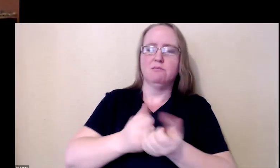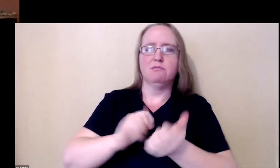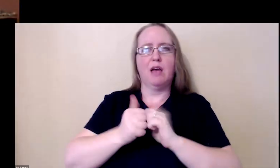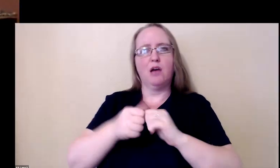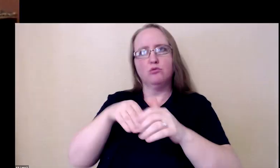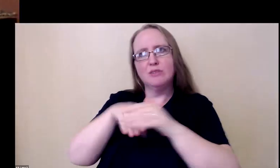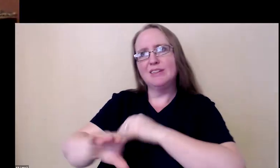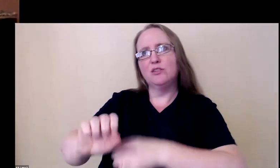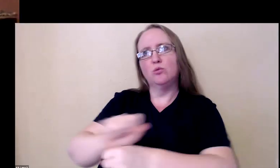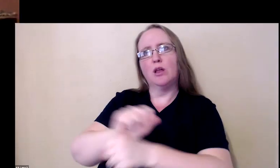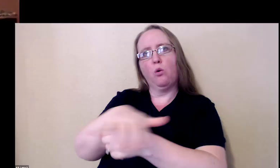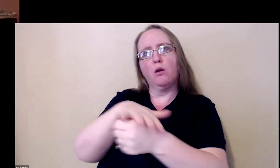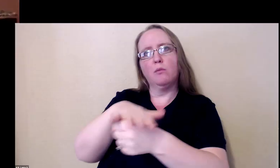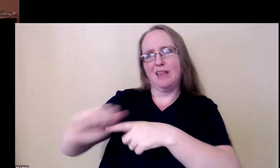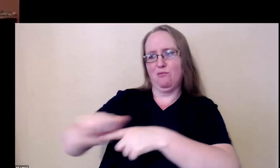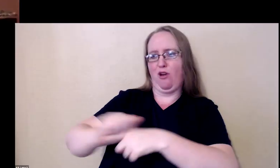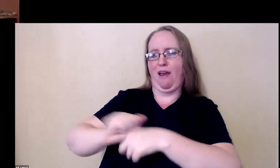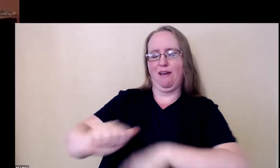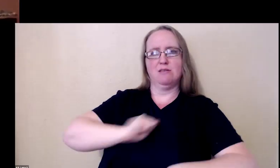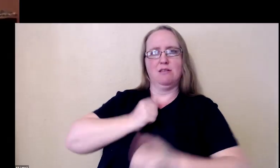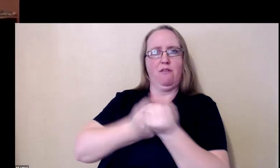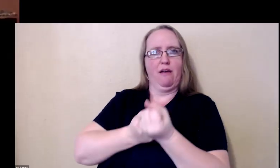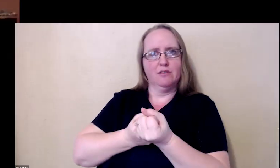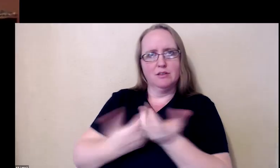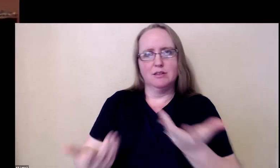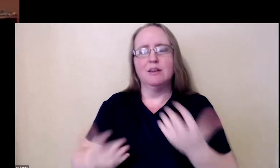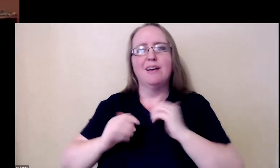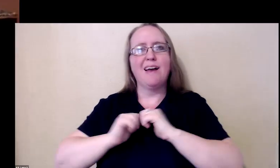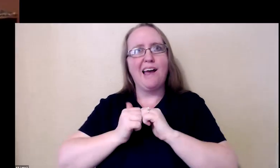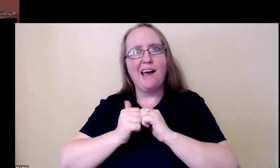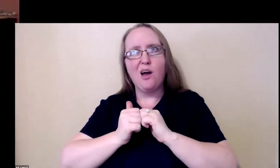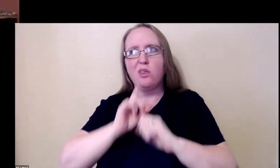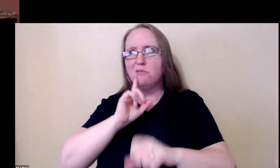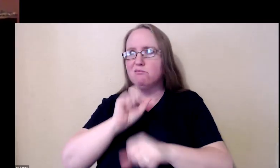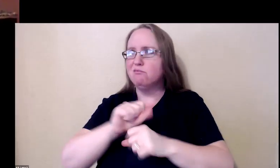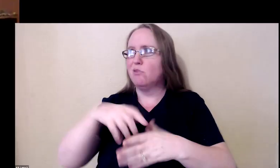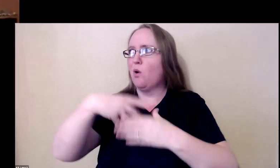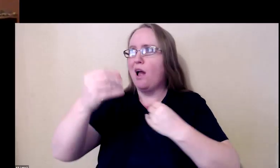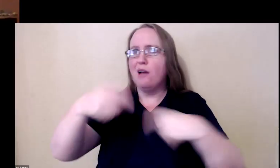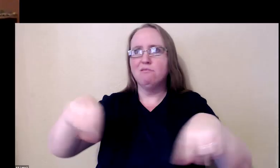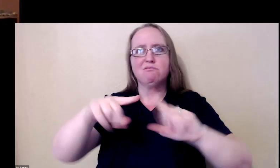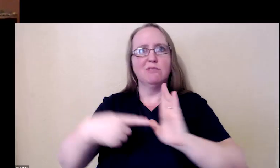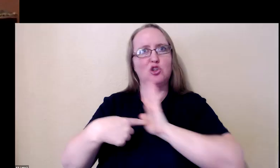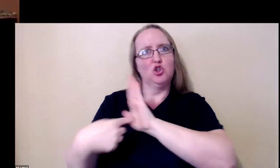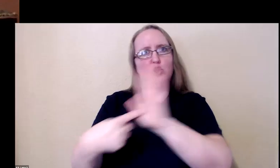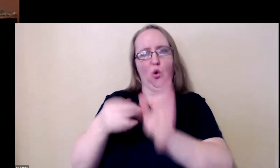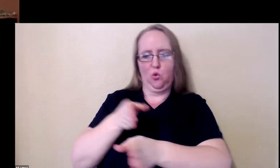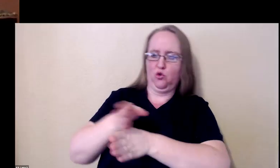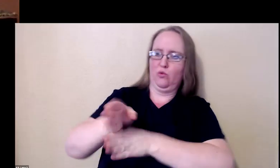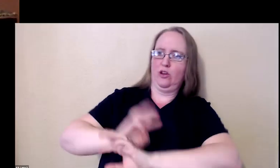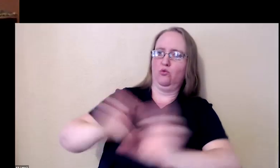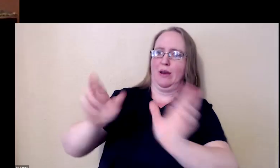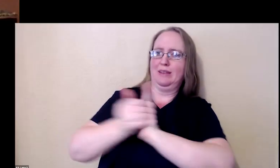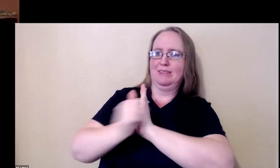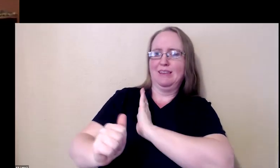workplace and actually practice self-advocacy. How do they actually get out there and show that they have career readiness skills if they don't